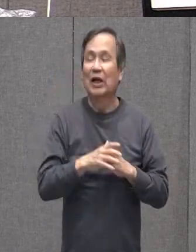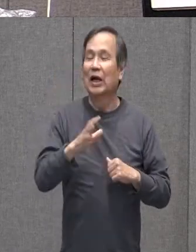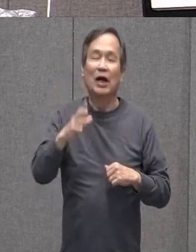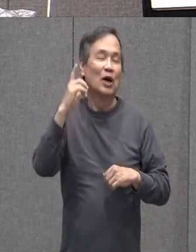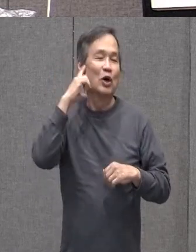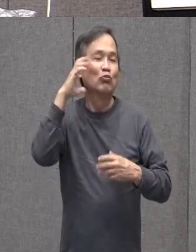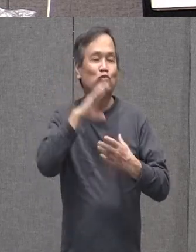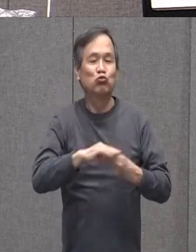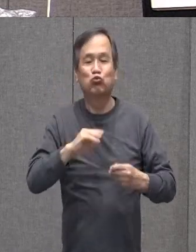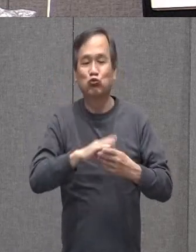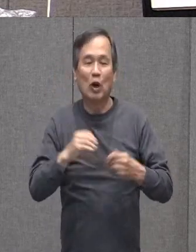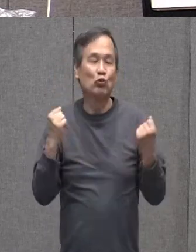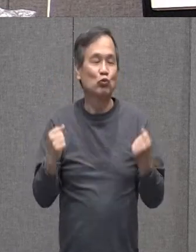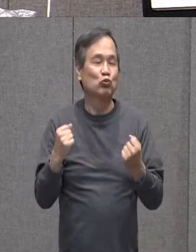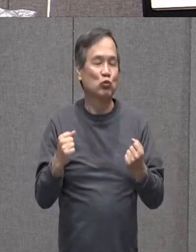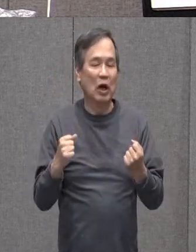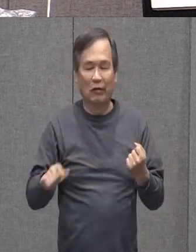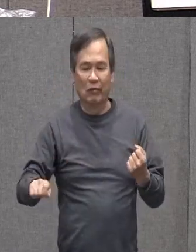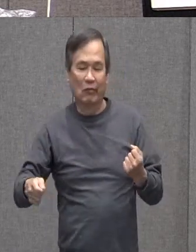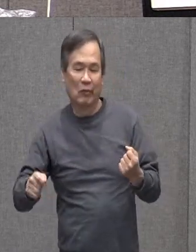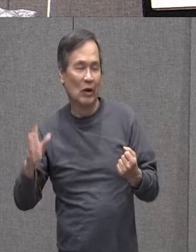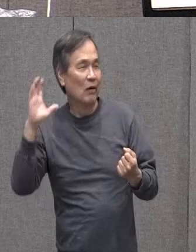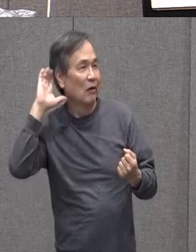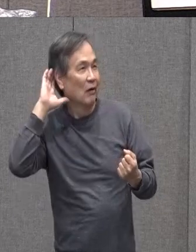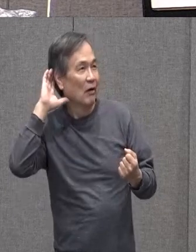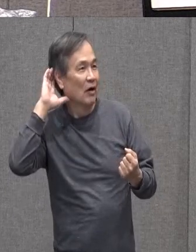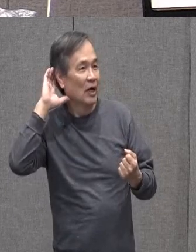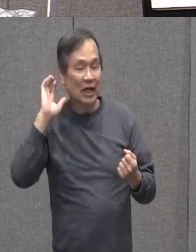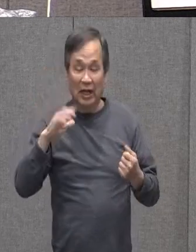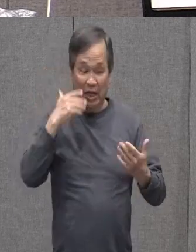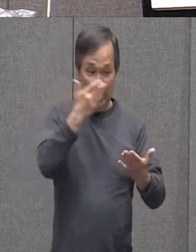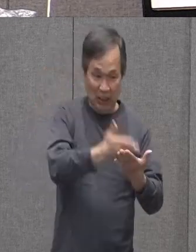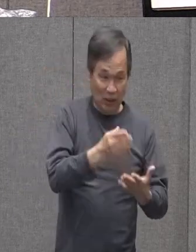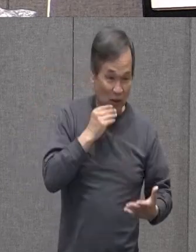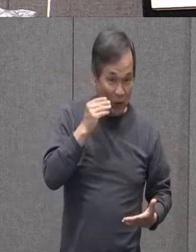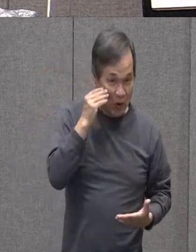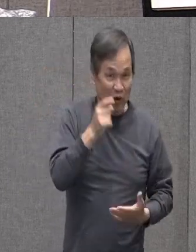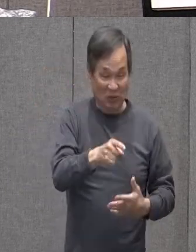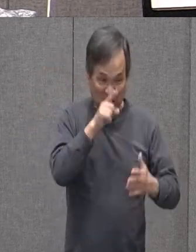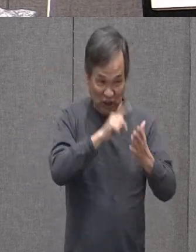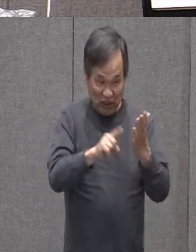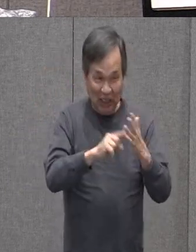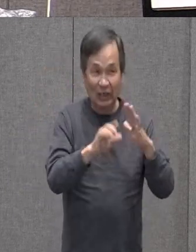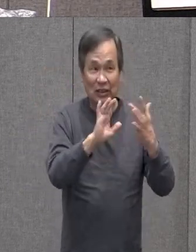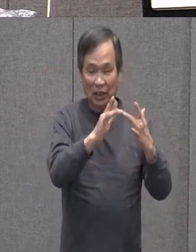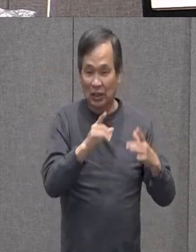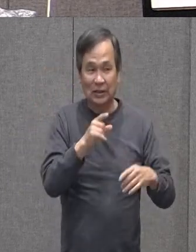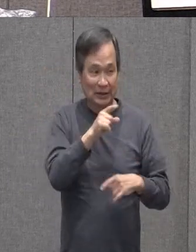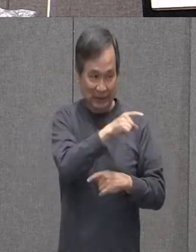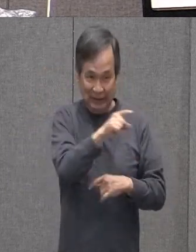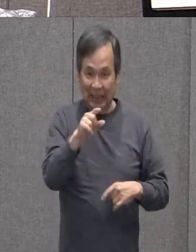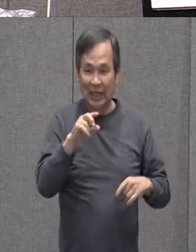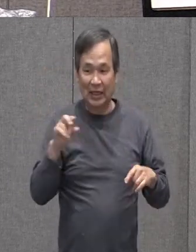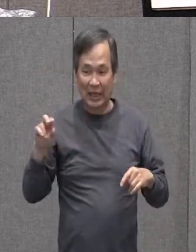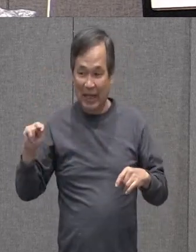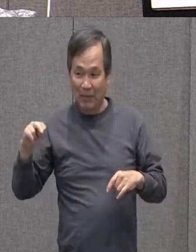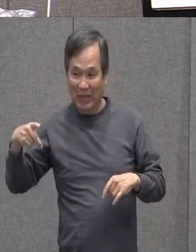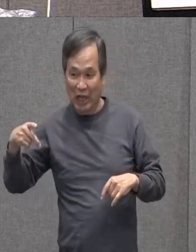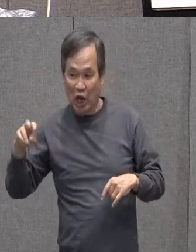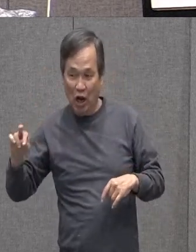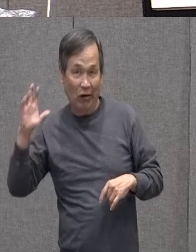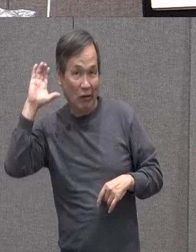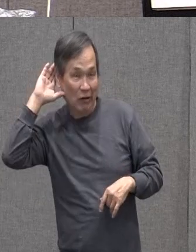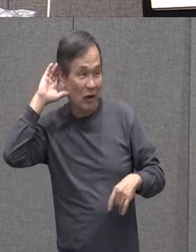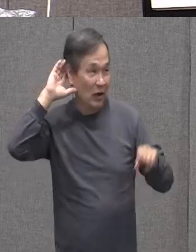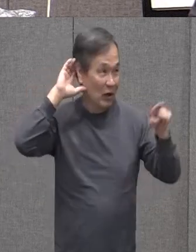story while I was driving. And I went home, once I got home, and I looked it up on the website. I went to the NPR News website,